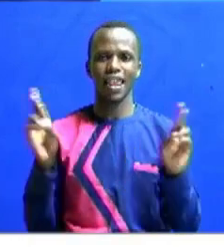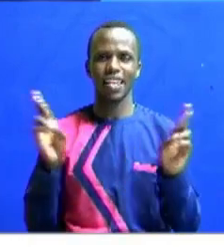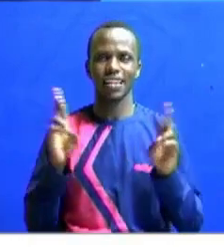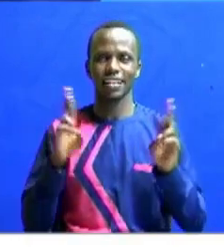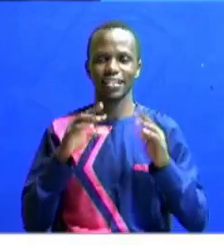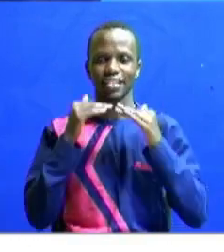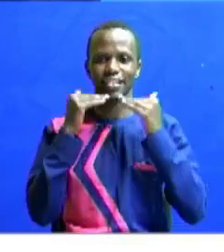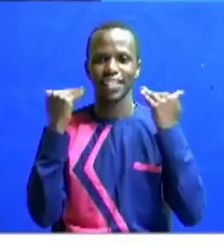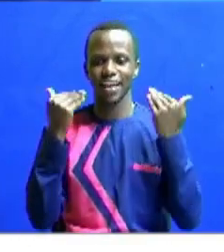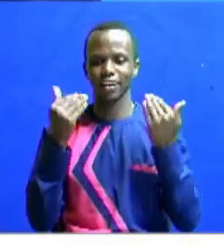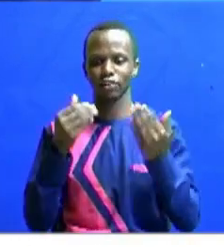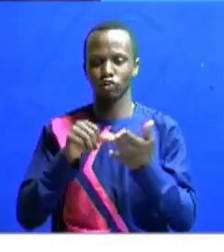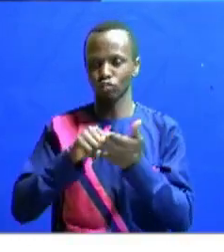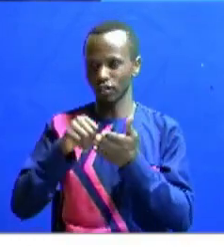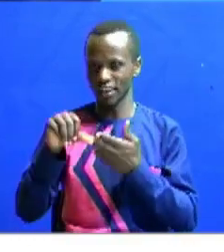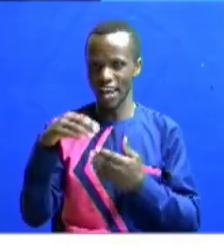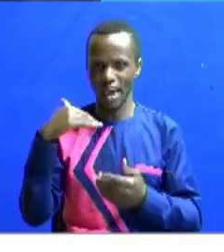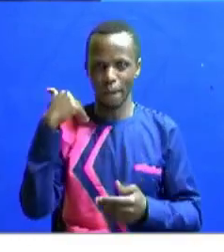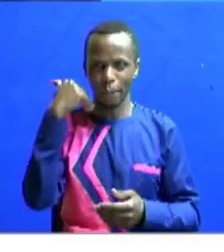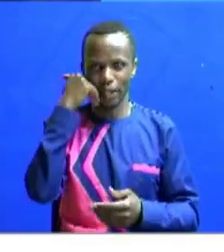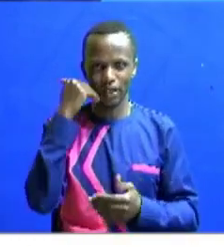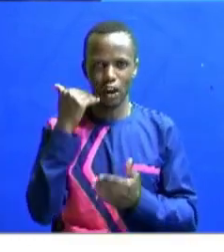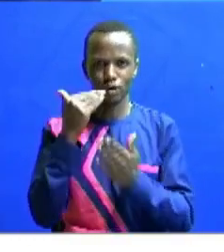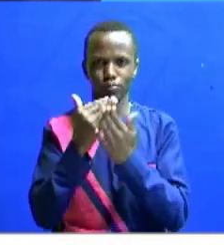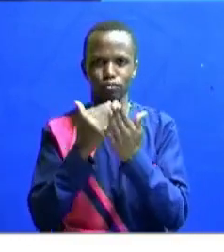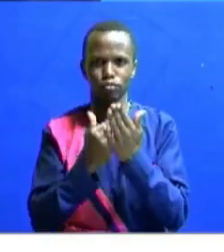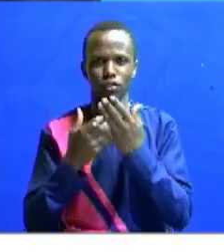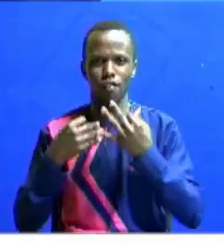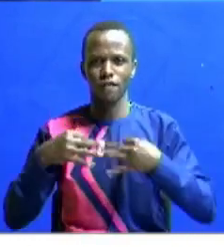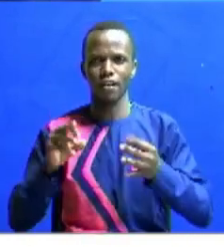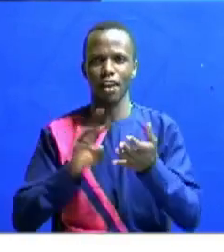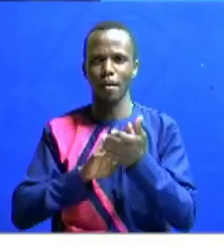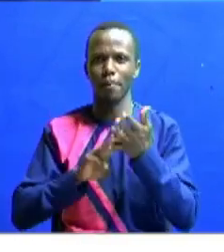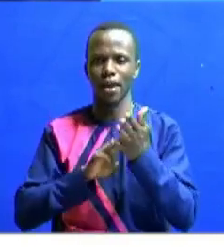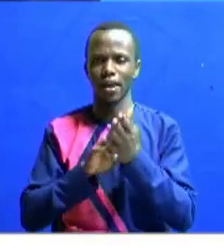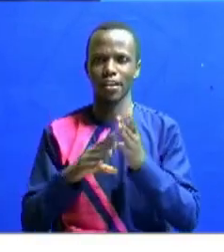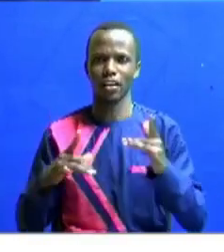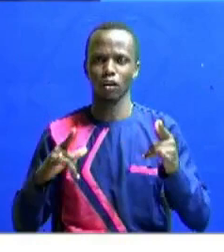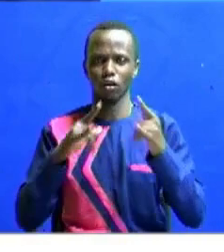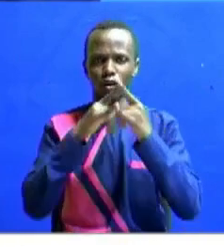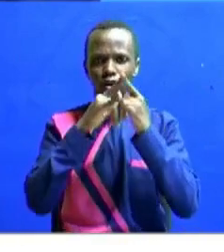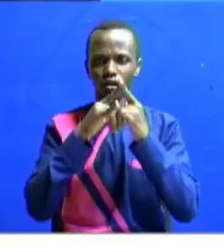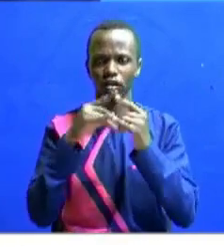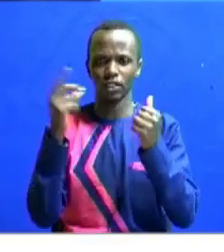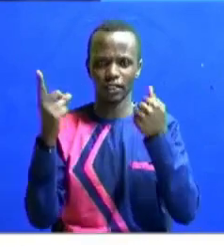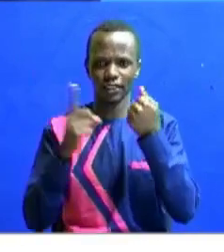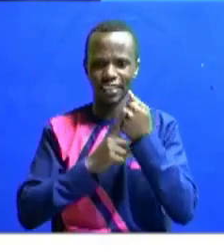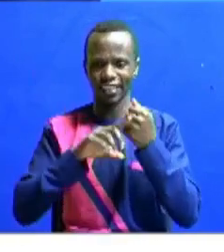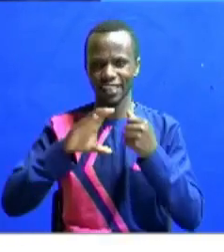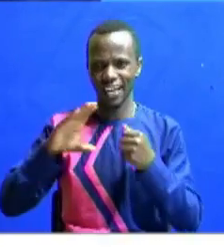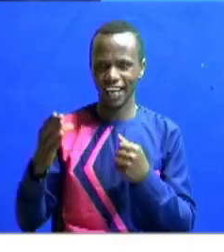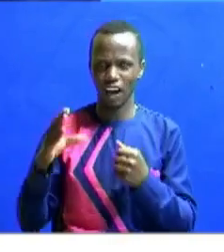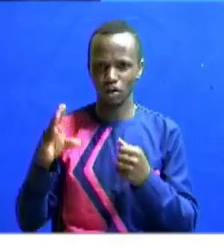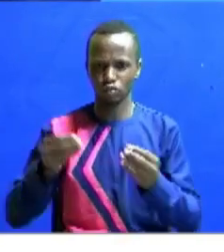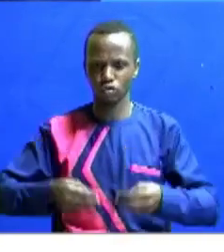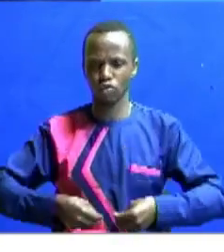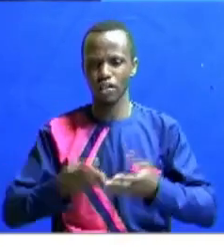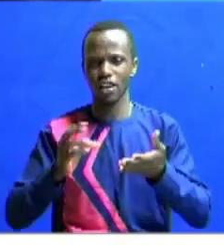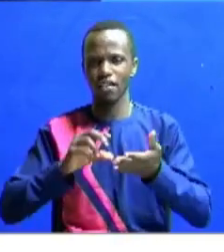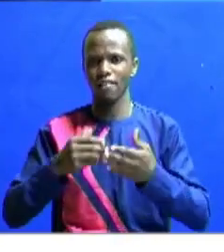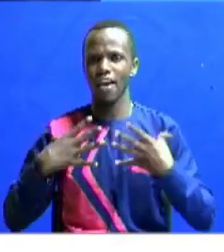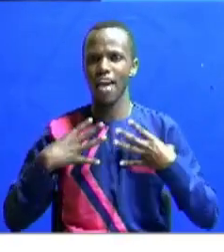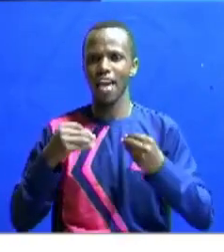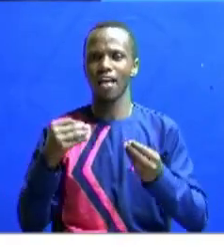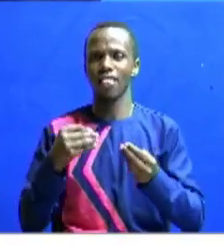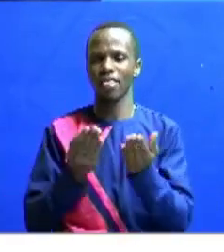to receive patients. The program, which is a free medical camp, is touring six counties to offer healthcare services